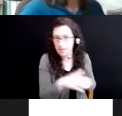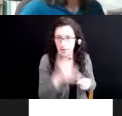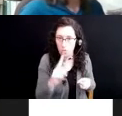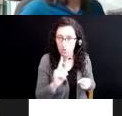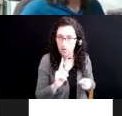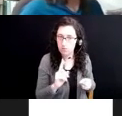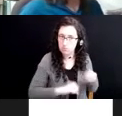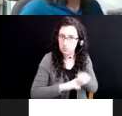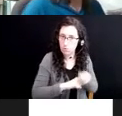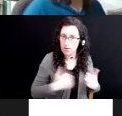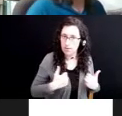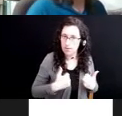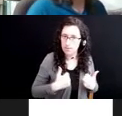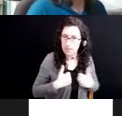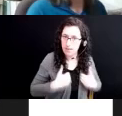So